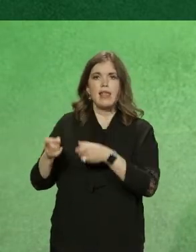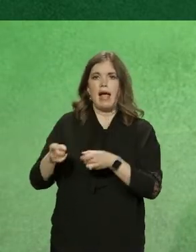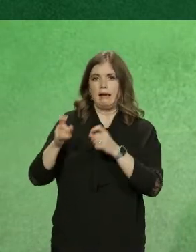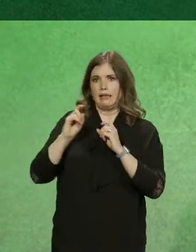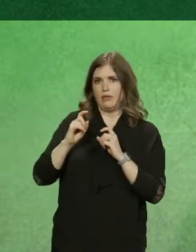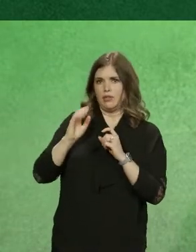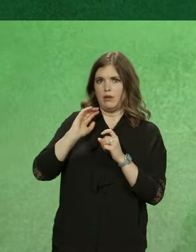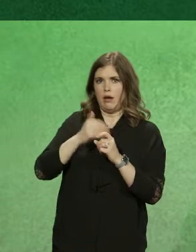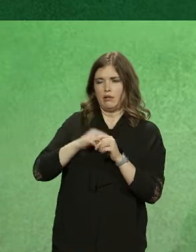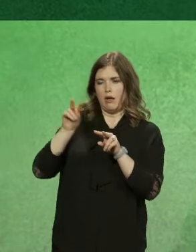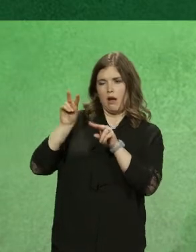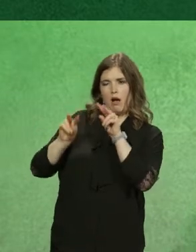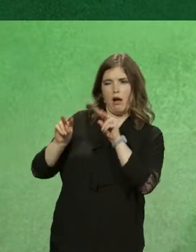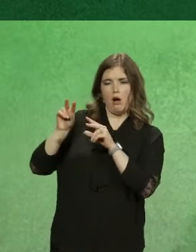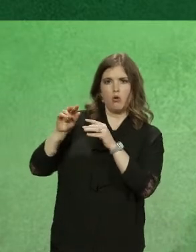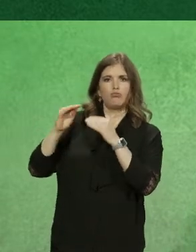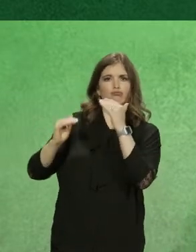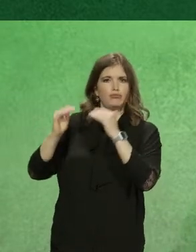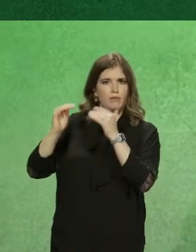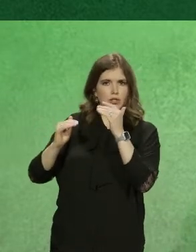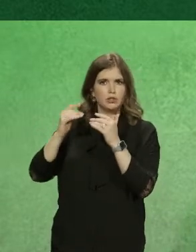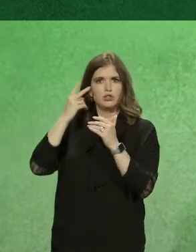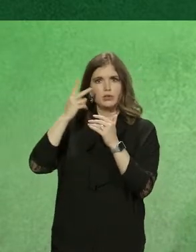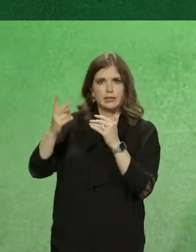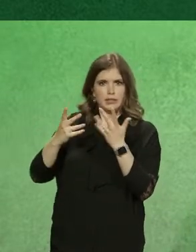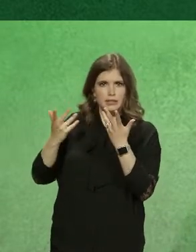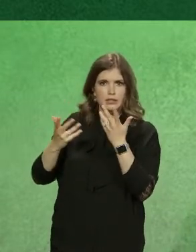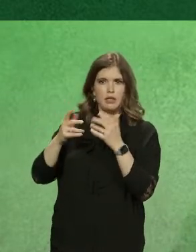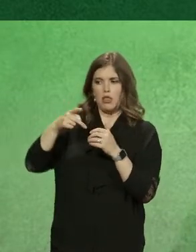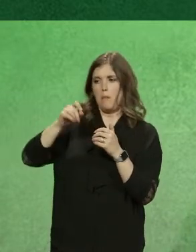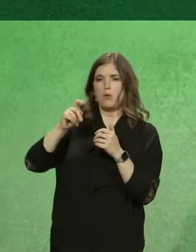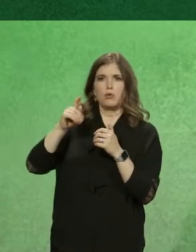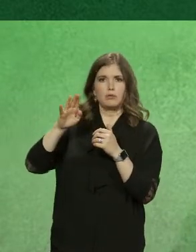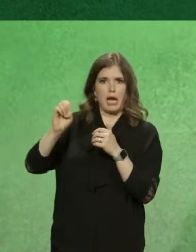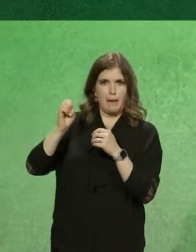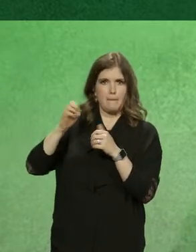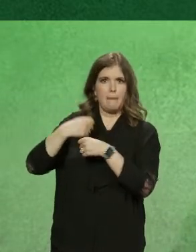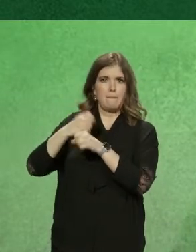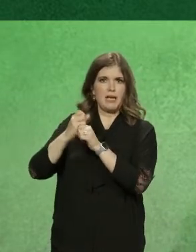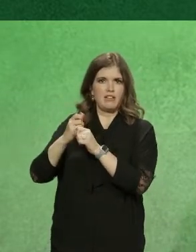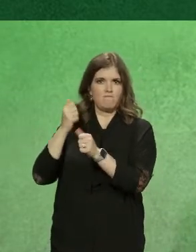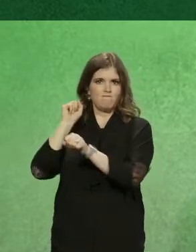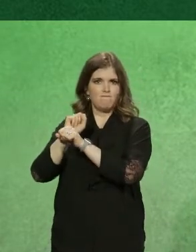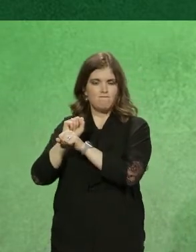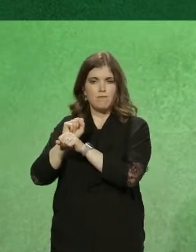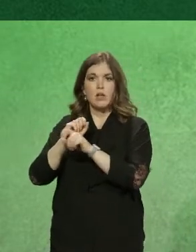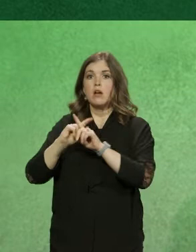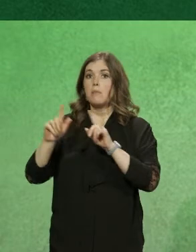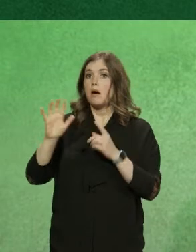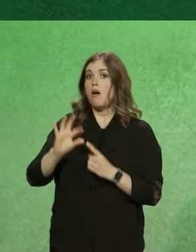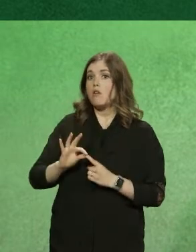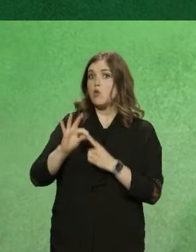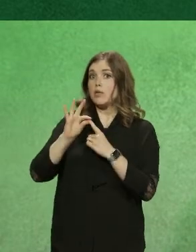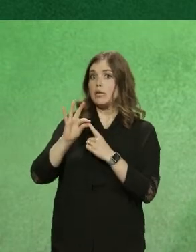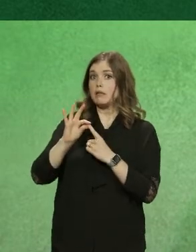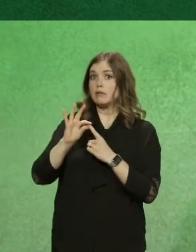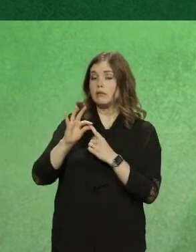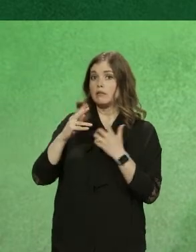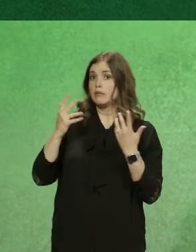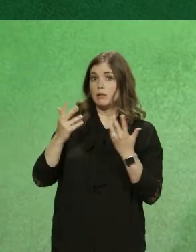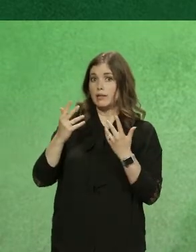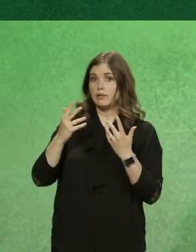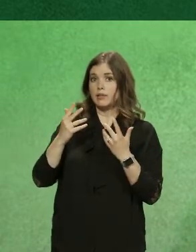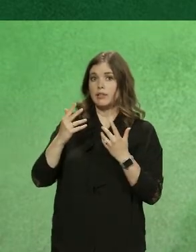of bringing our prototype to life. But what makes us unique and the niche of our product, probably I would